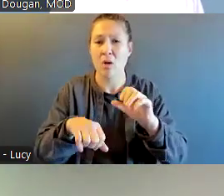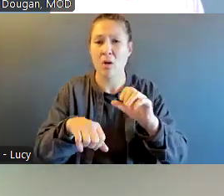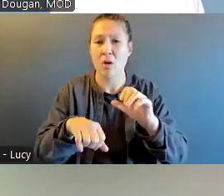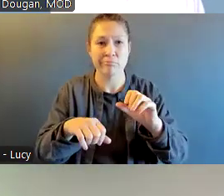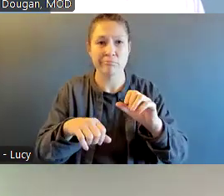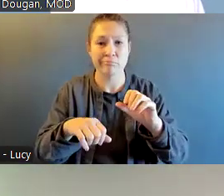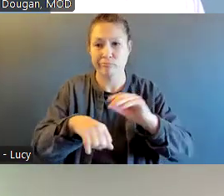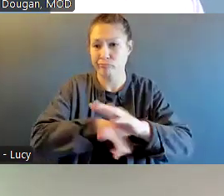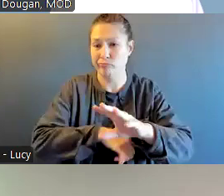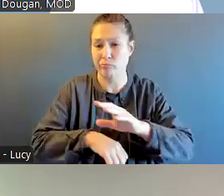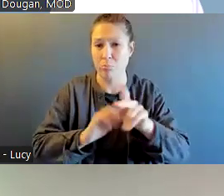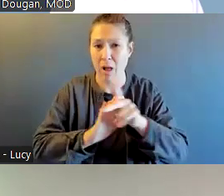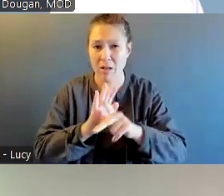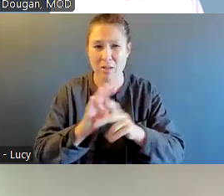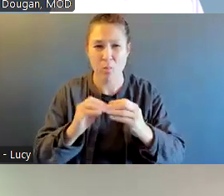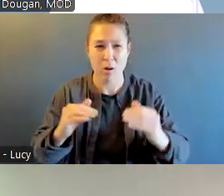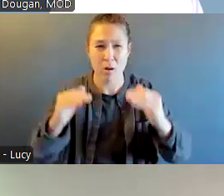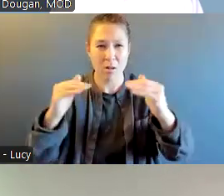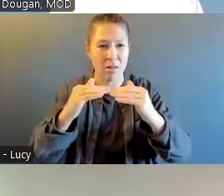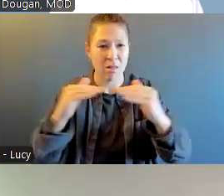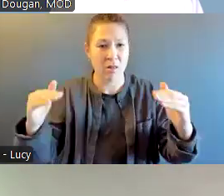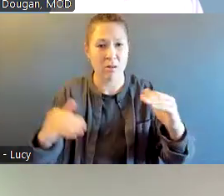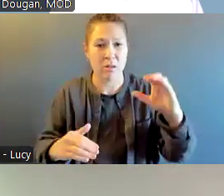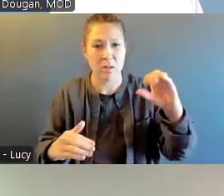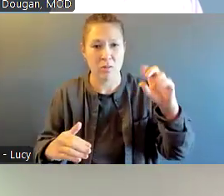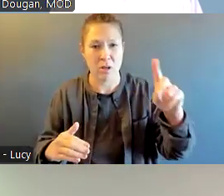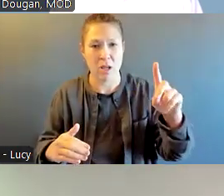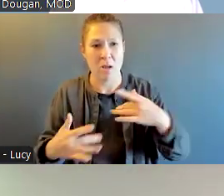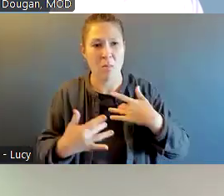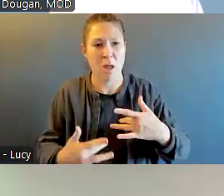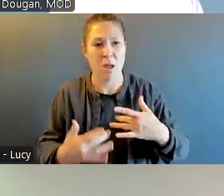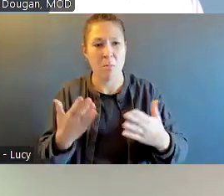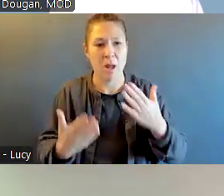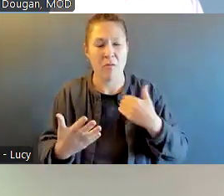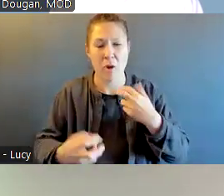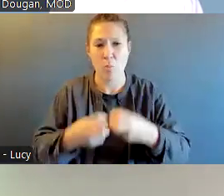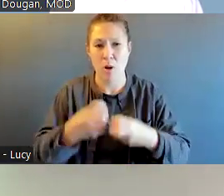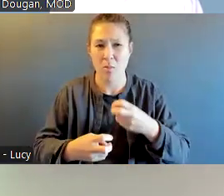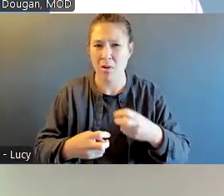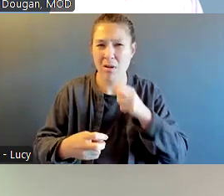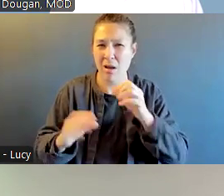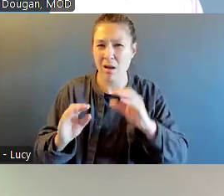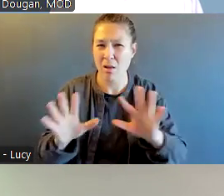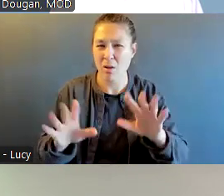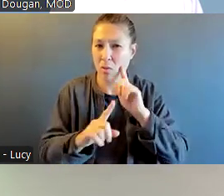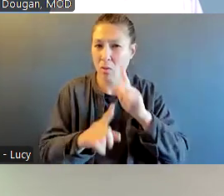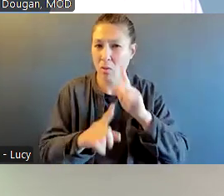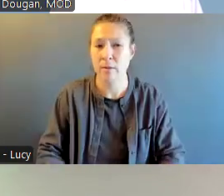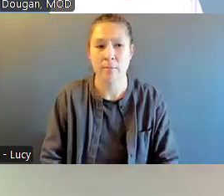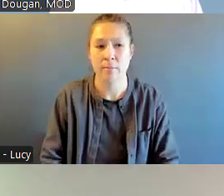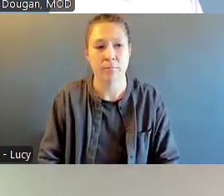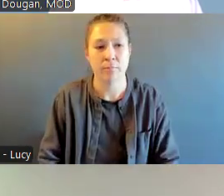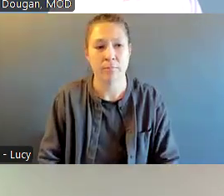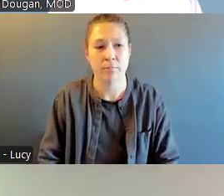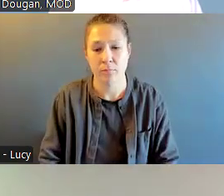One of the things CODs sometimes struggle with is unclear goals, and this can really hinder a COD's effectiveness. I encourage